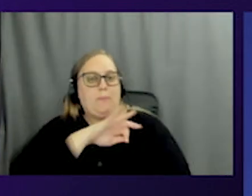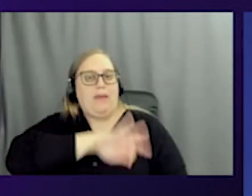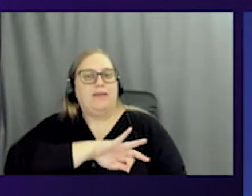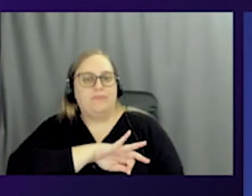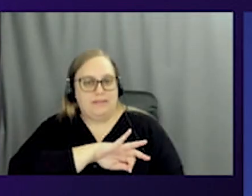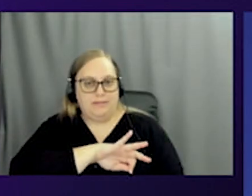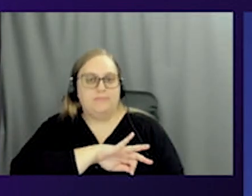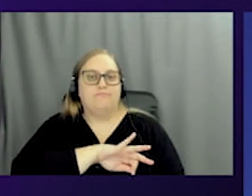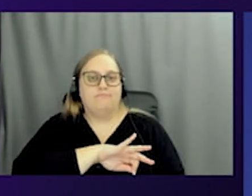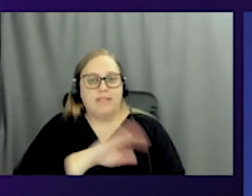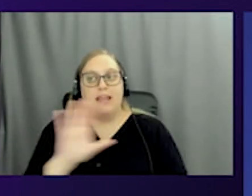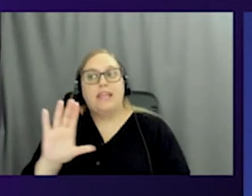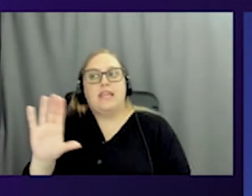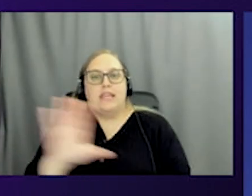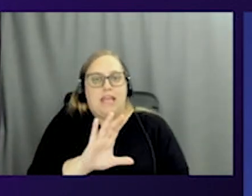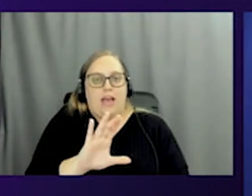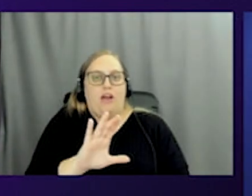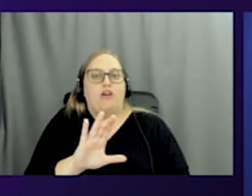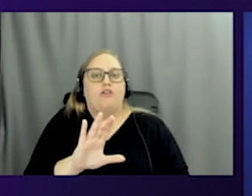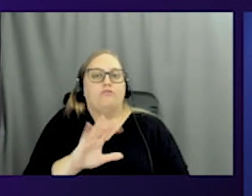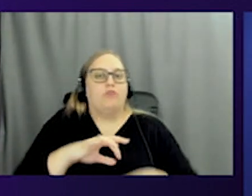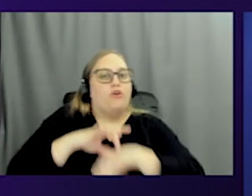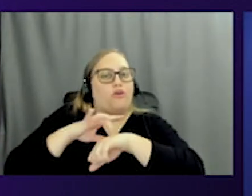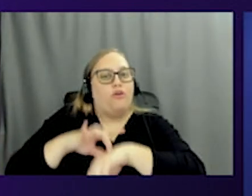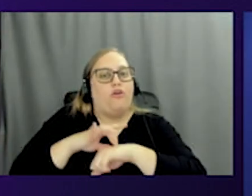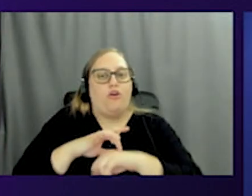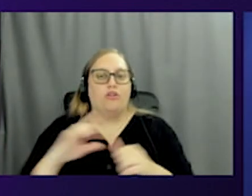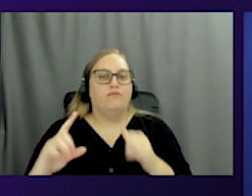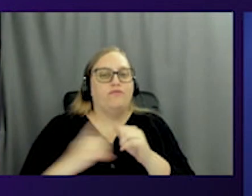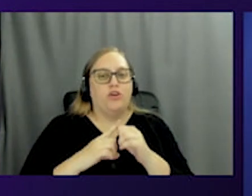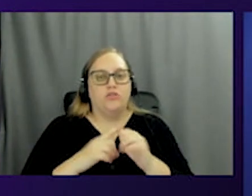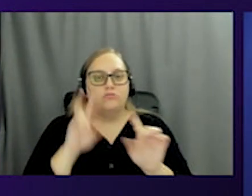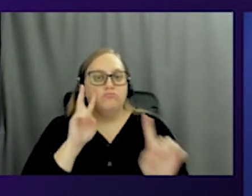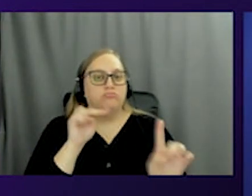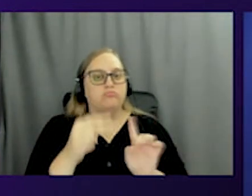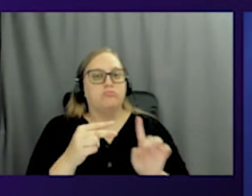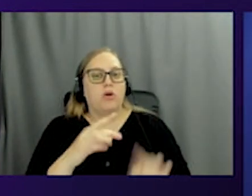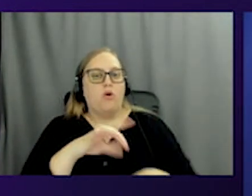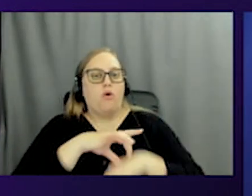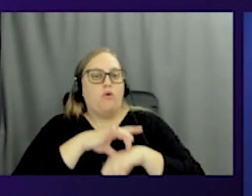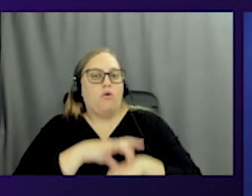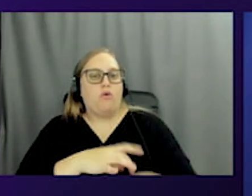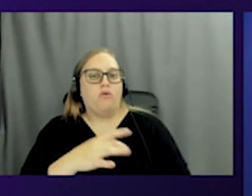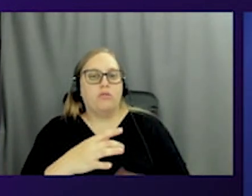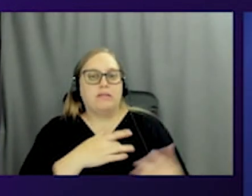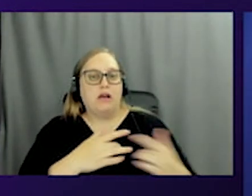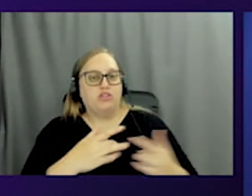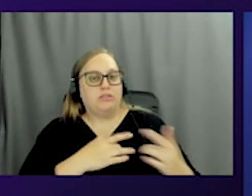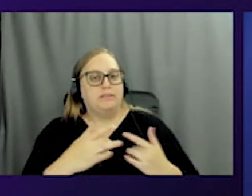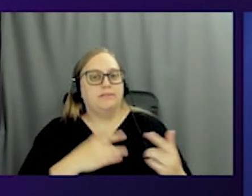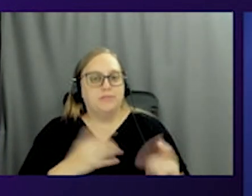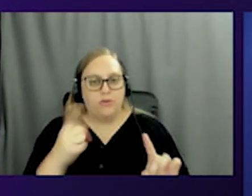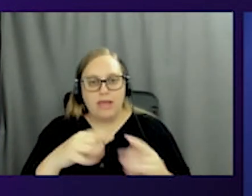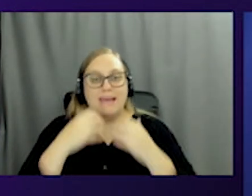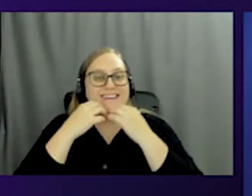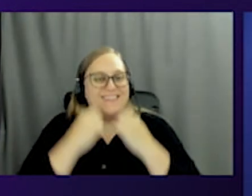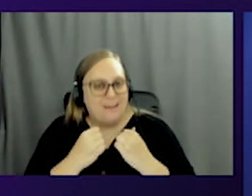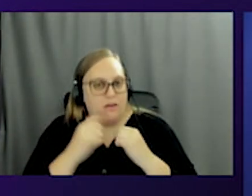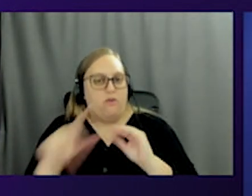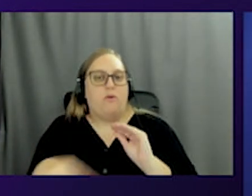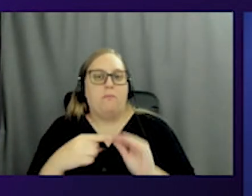are putting Earth first in the way that they're doing simulation. And so they care about the amount of energy used